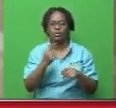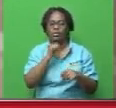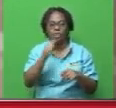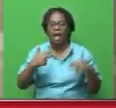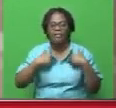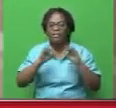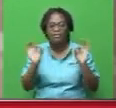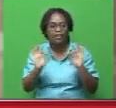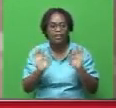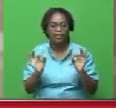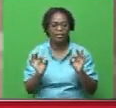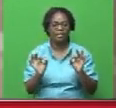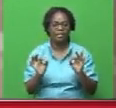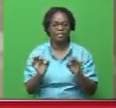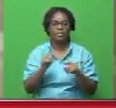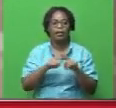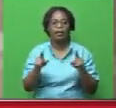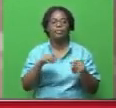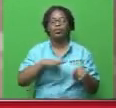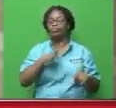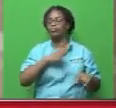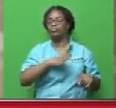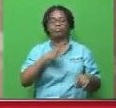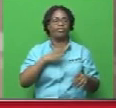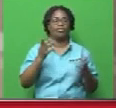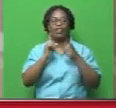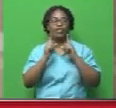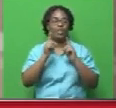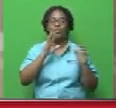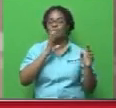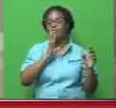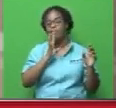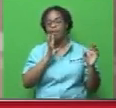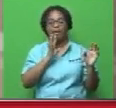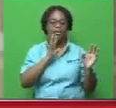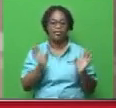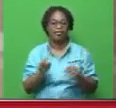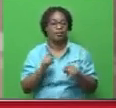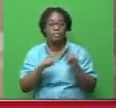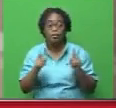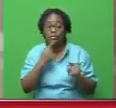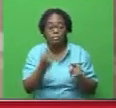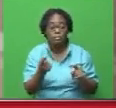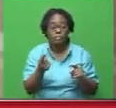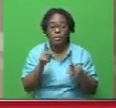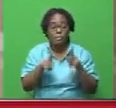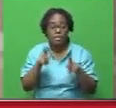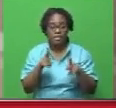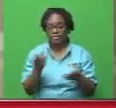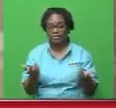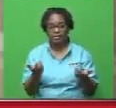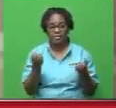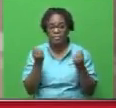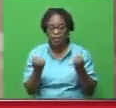But when they boast about these things, Madam President, what they do not tell the population is that a significant number of people who have filled